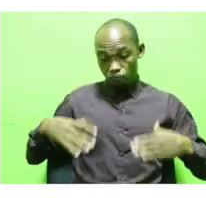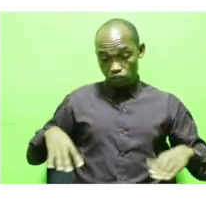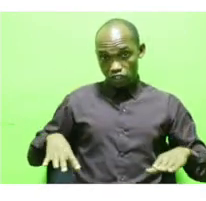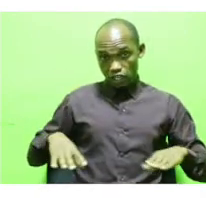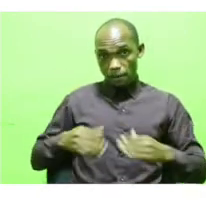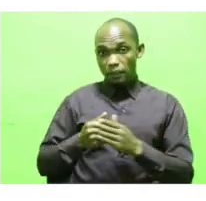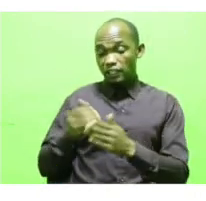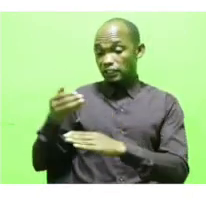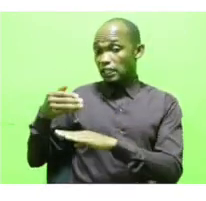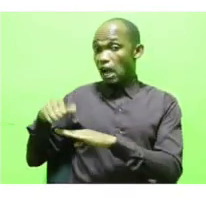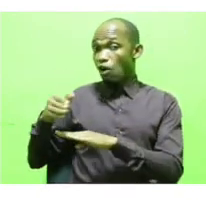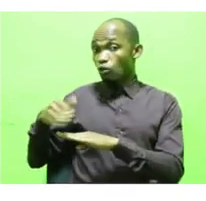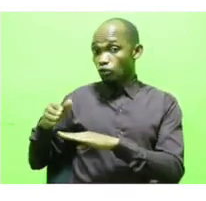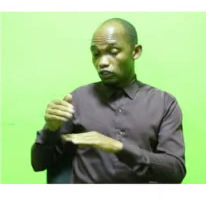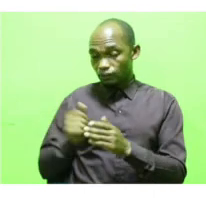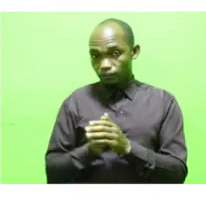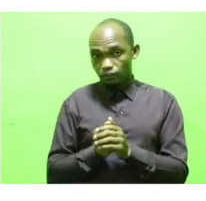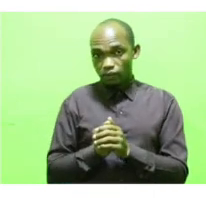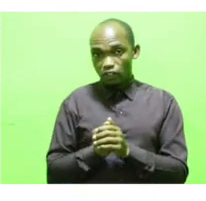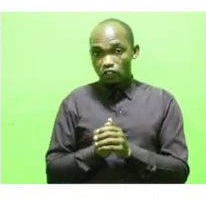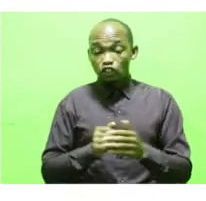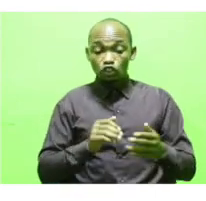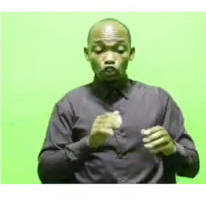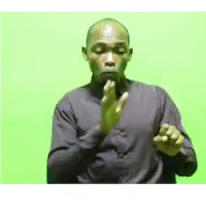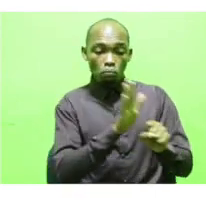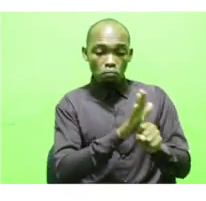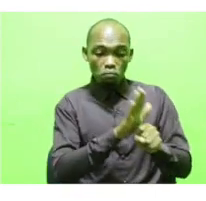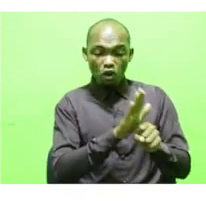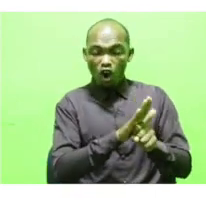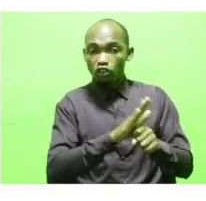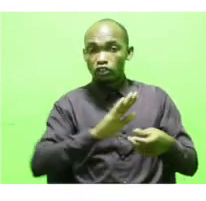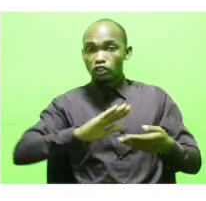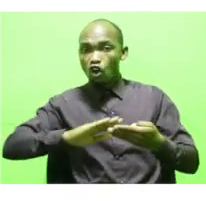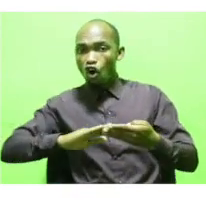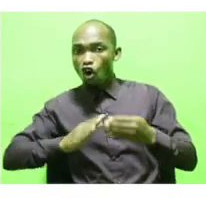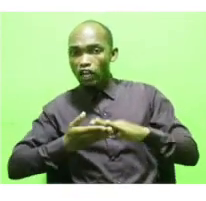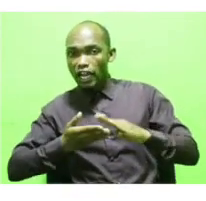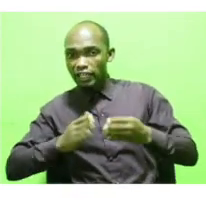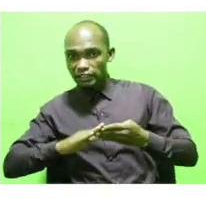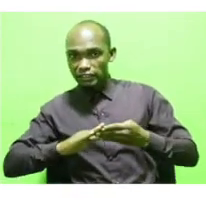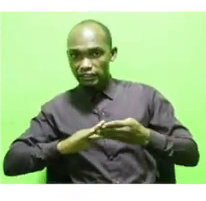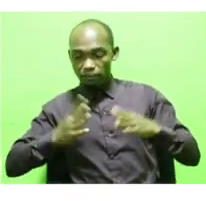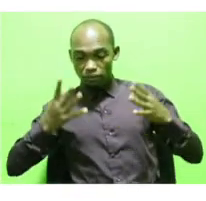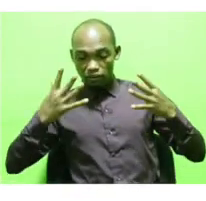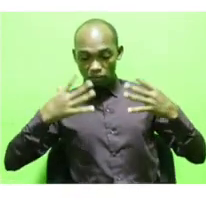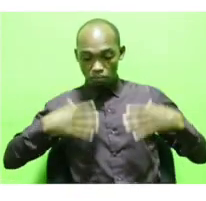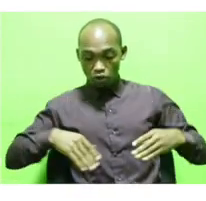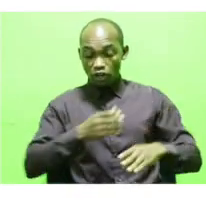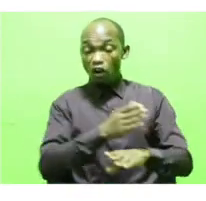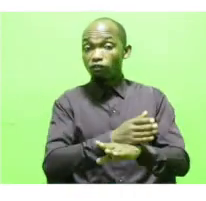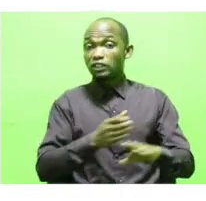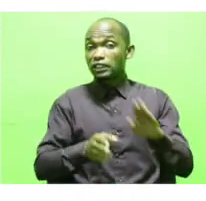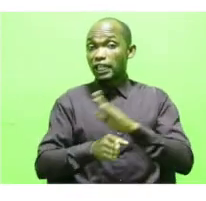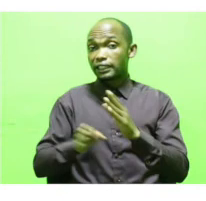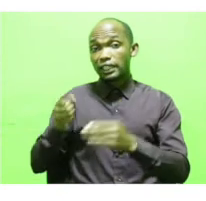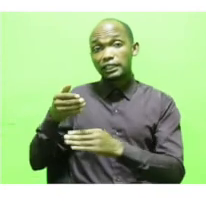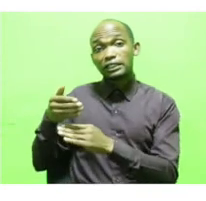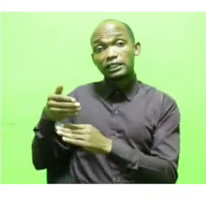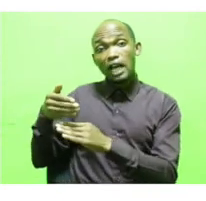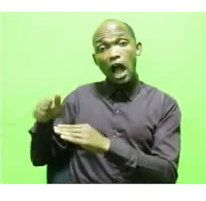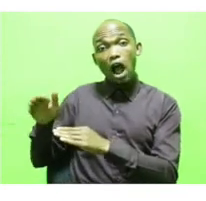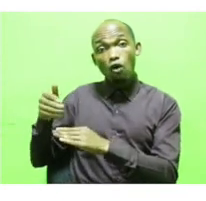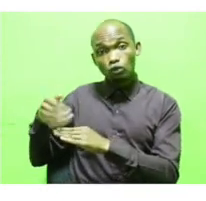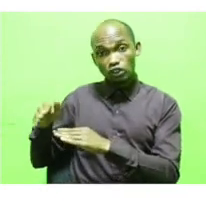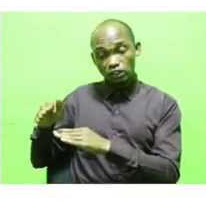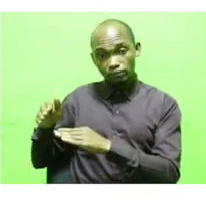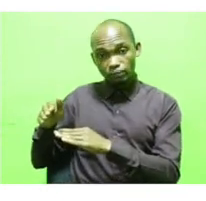there's, in a period of time, most organisms with exoskeletons grow, but